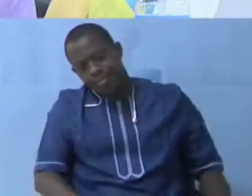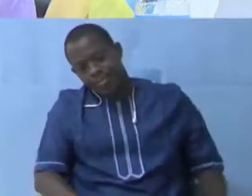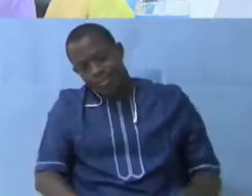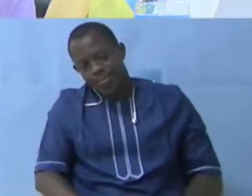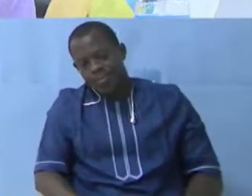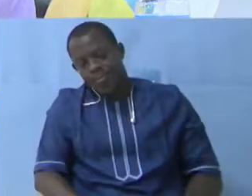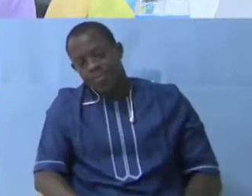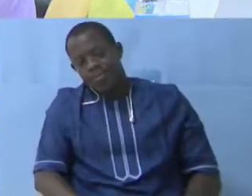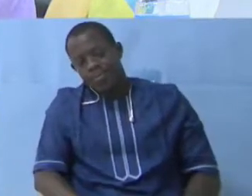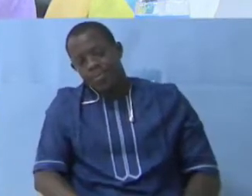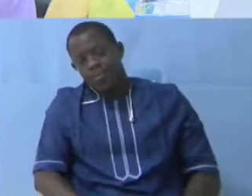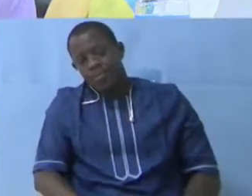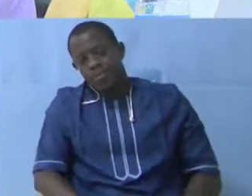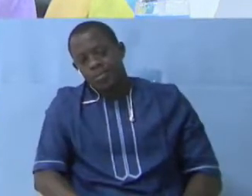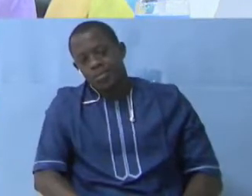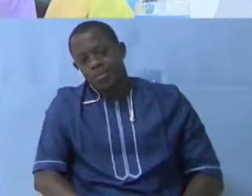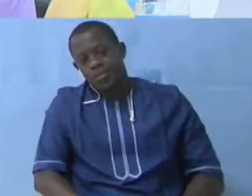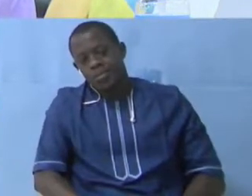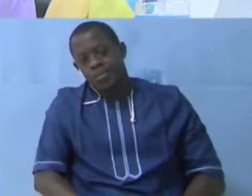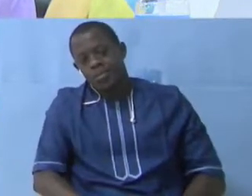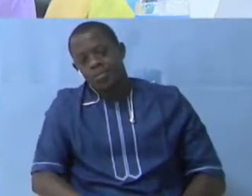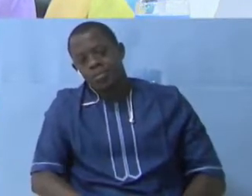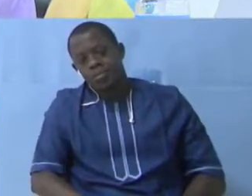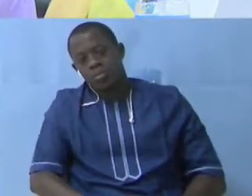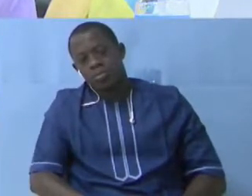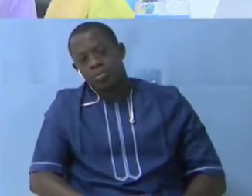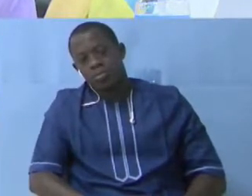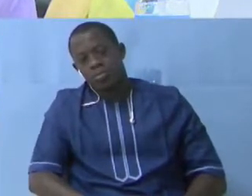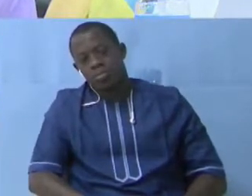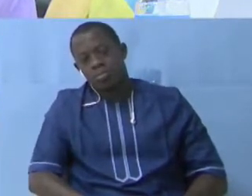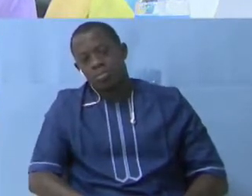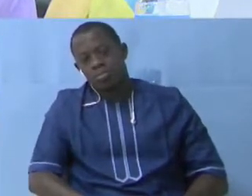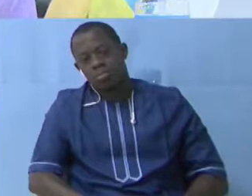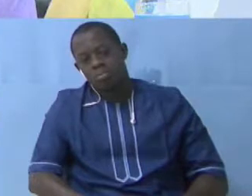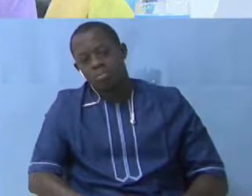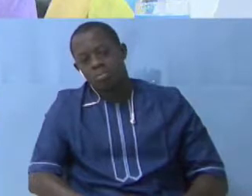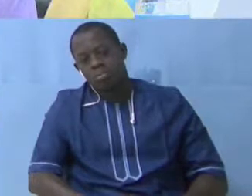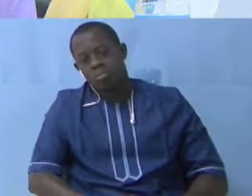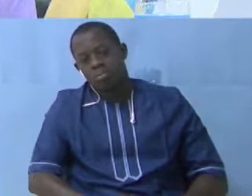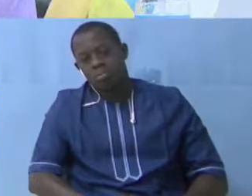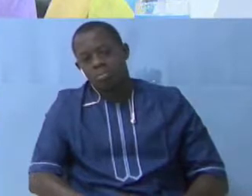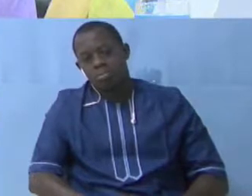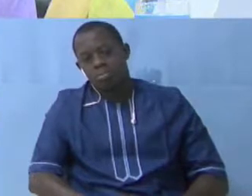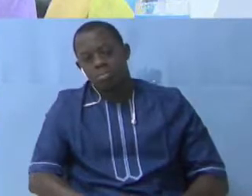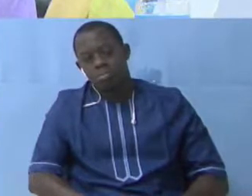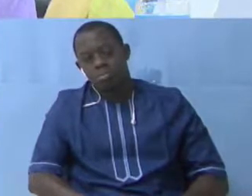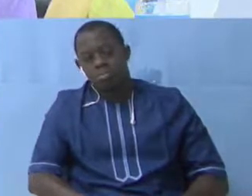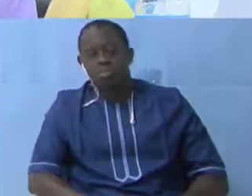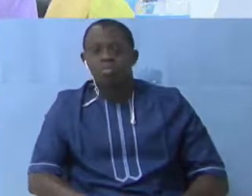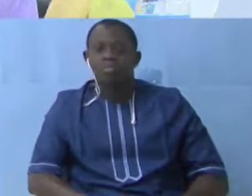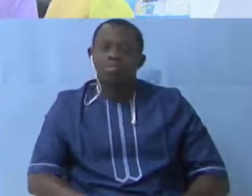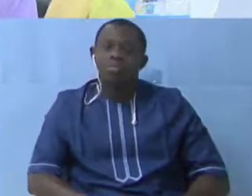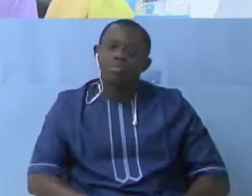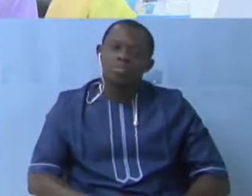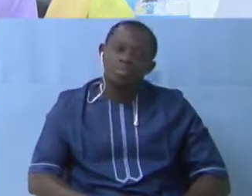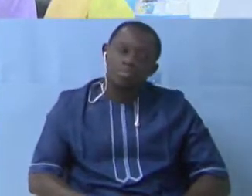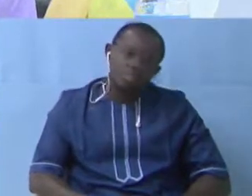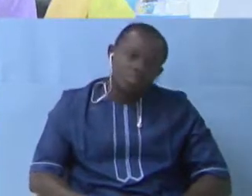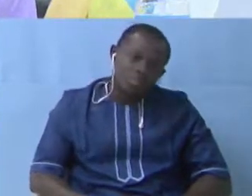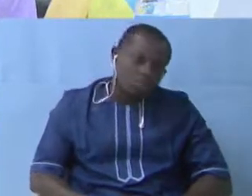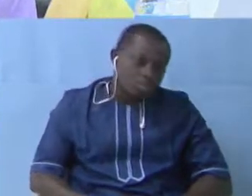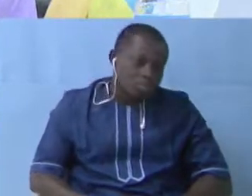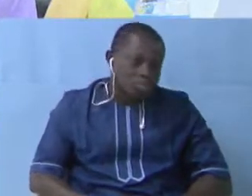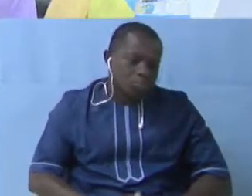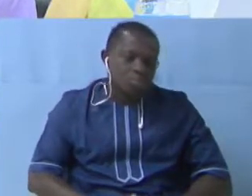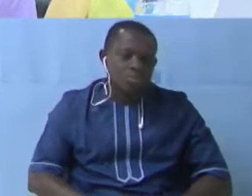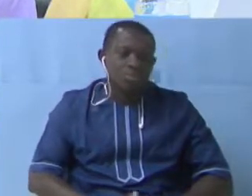yooyu samp ko bu ko fee ñu mun a génn ci loi yu méttital yi nga xam ne ni ak loi yu noteel yi nga xam ne moom lañ daan jëfoo ci jamono nguur Yaya